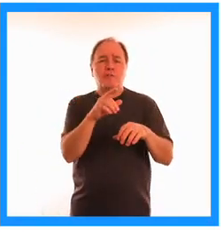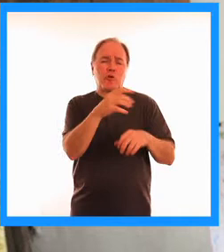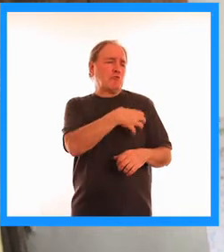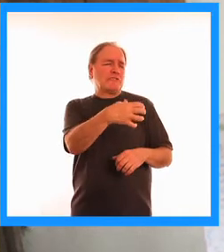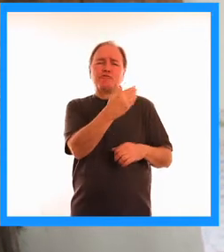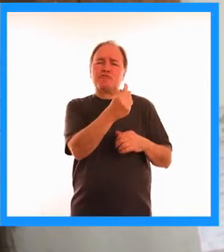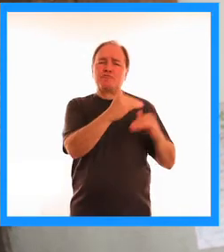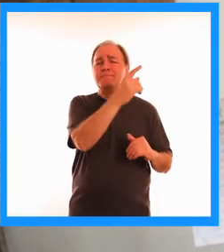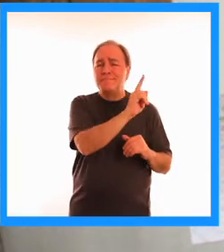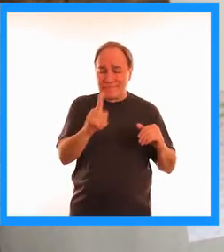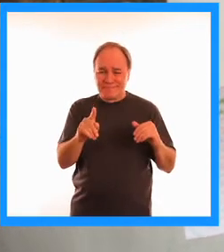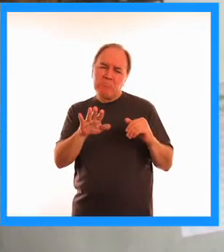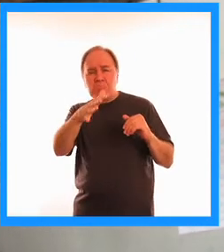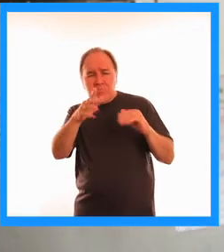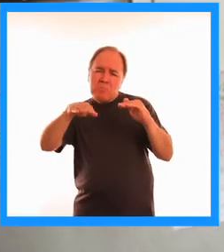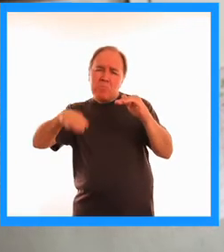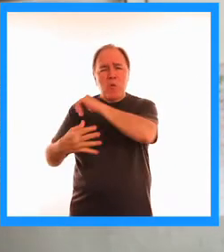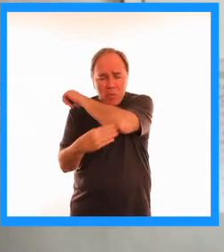children.